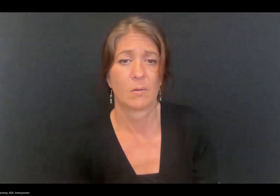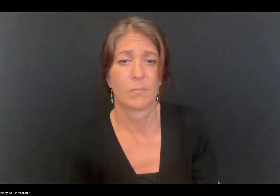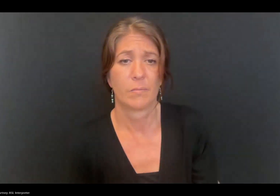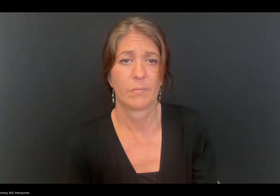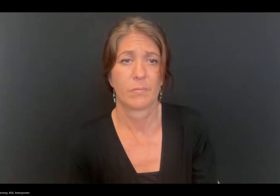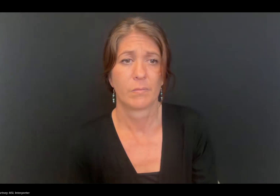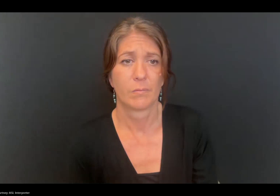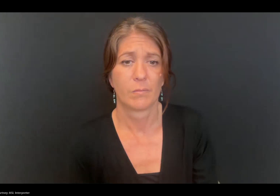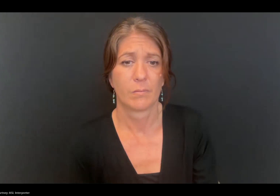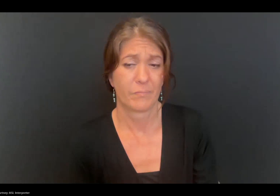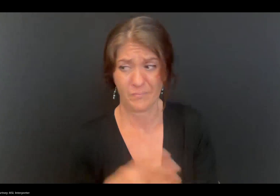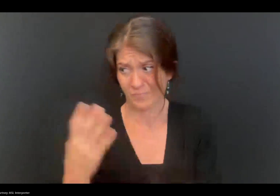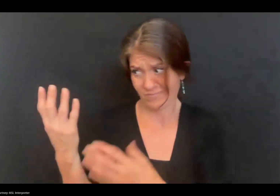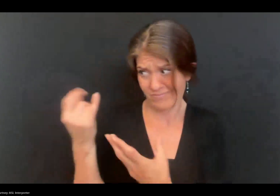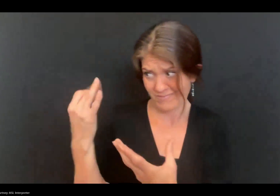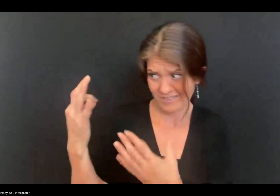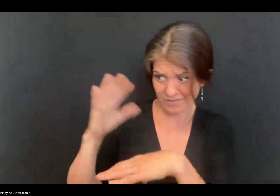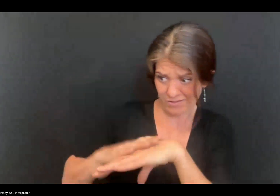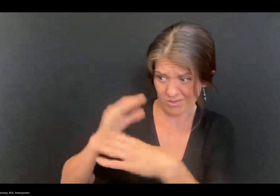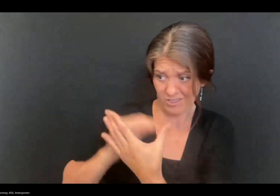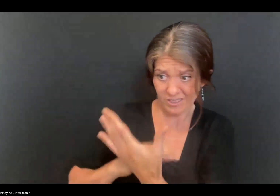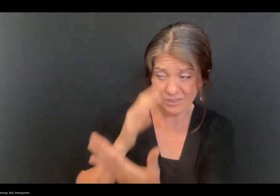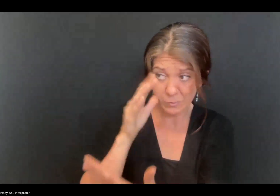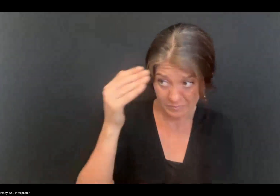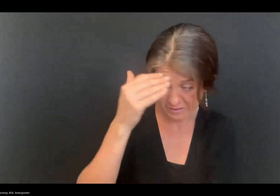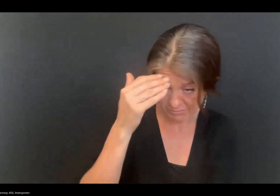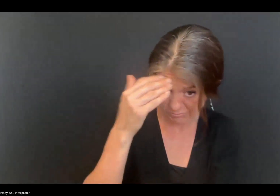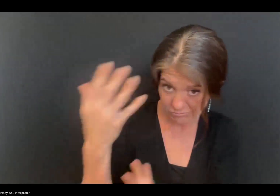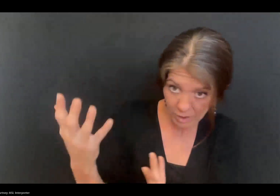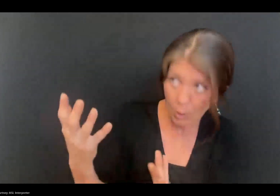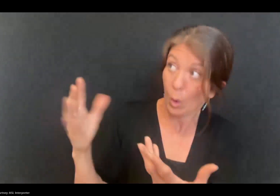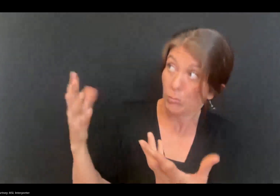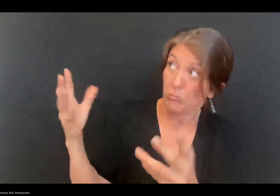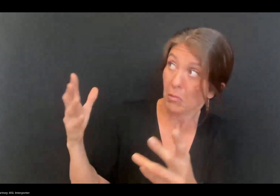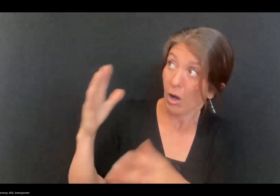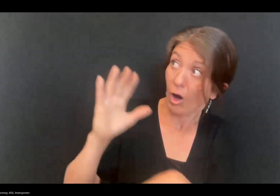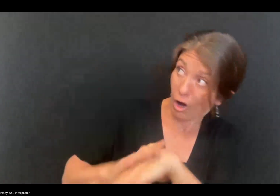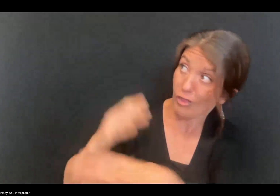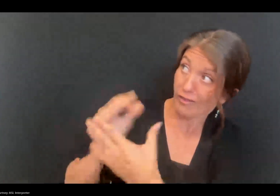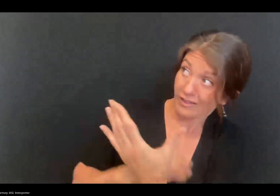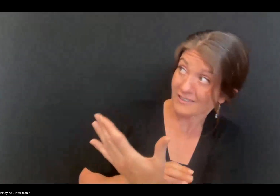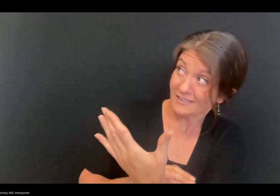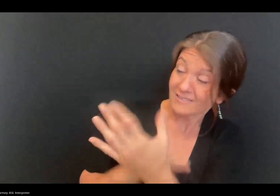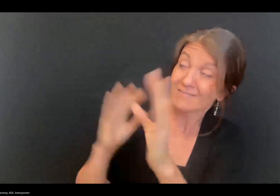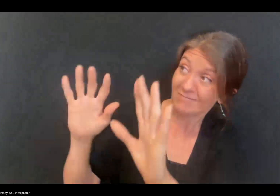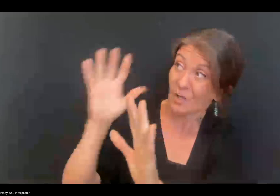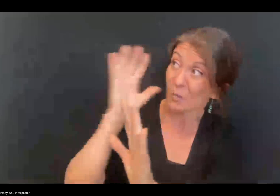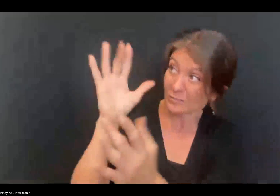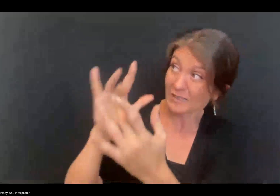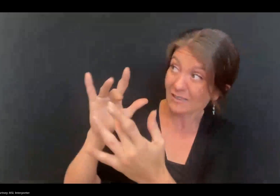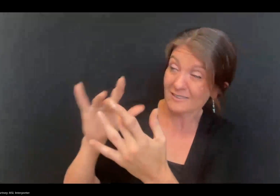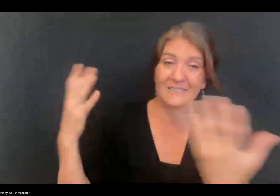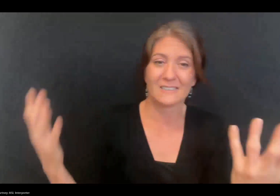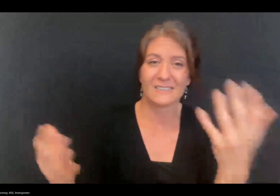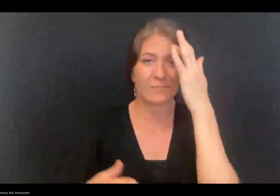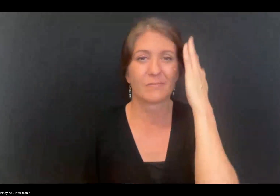Are we on the list? It would be nice to be notified that, hey, we're on the list, and we will be contacted.